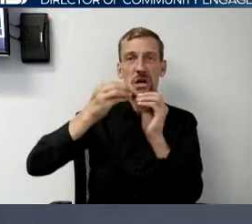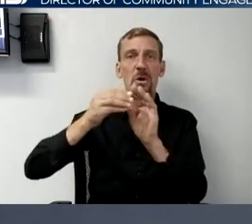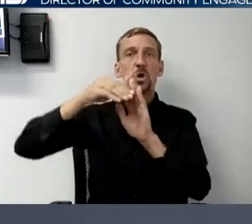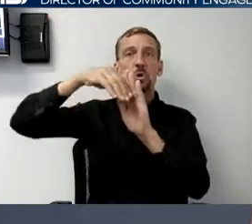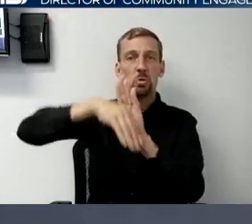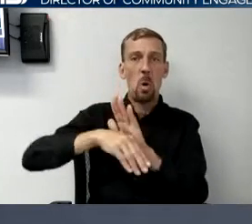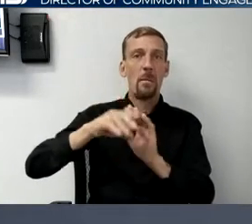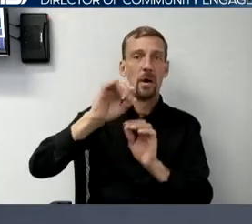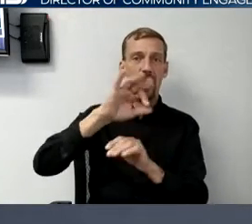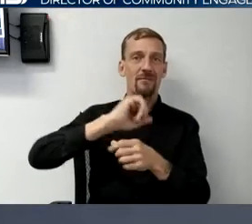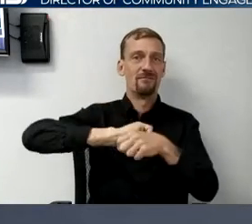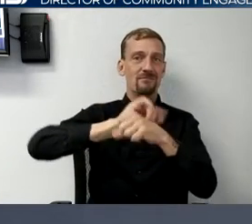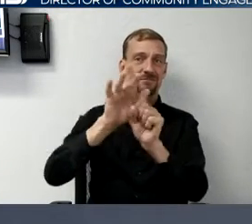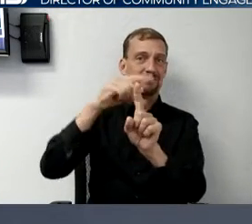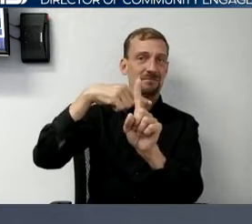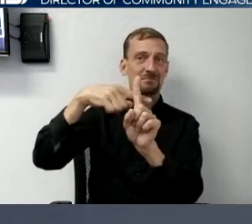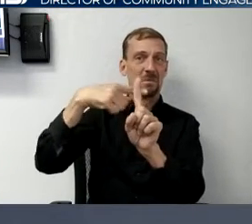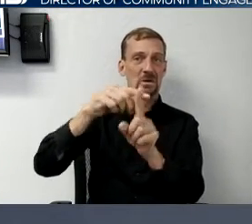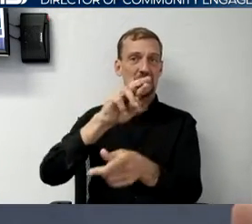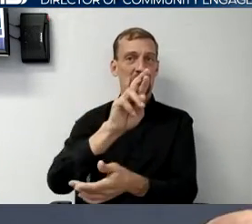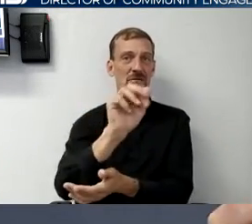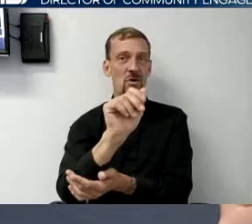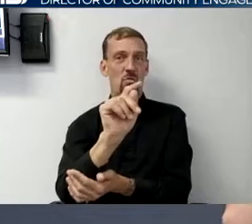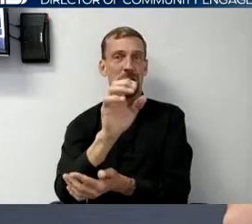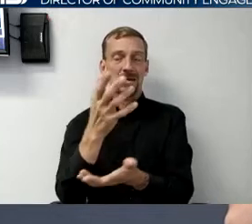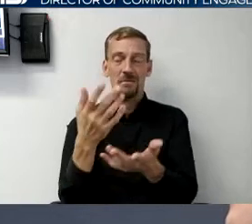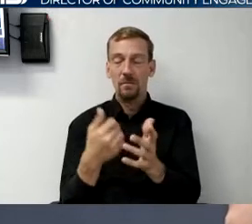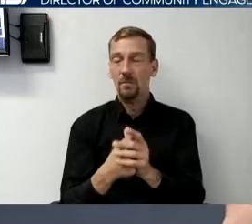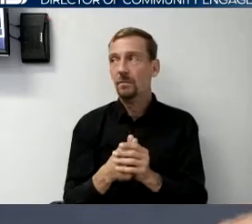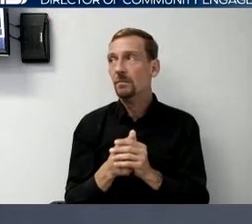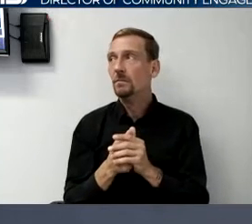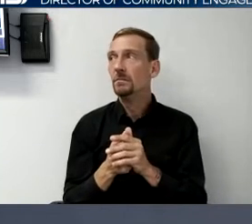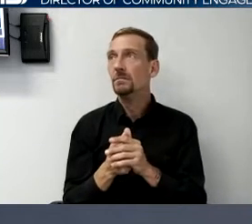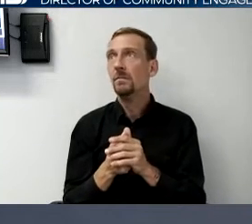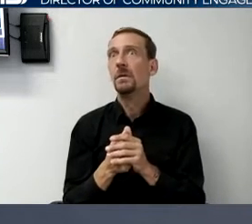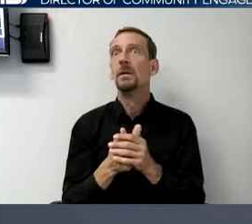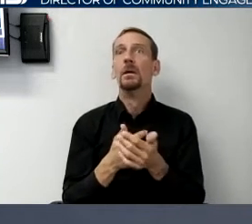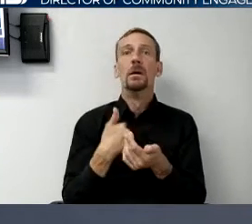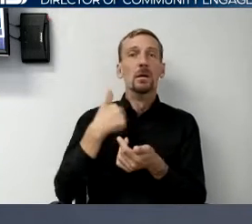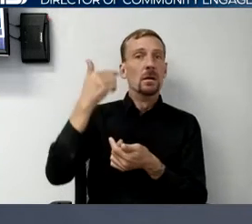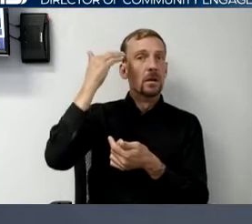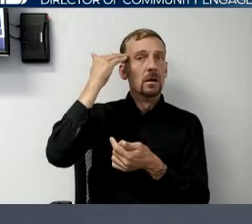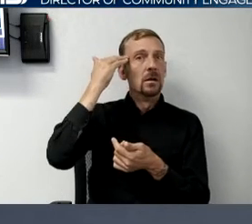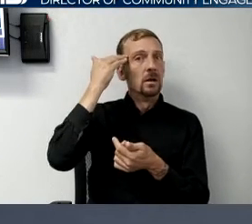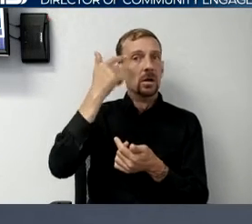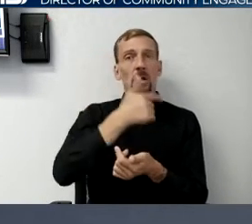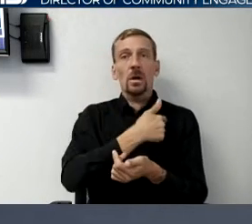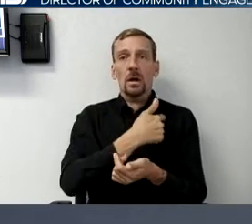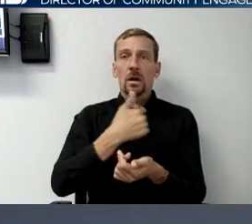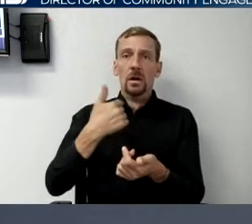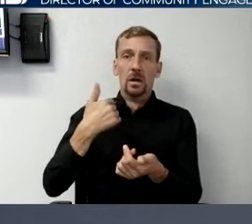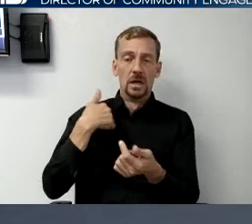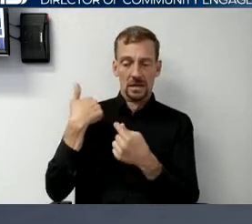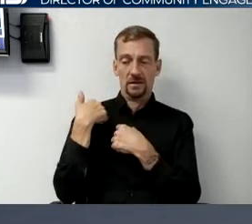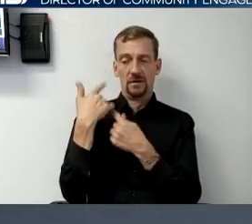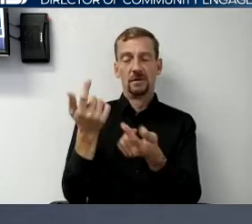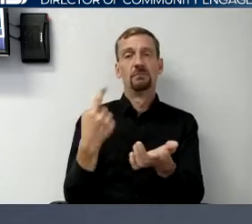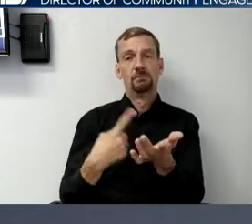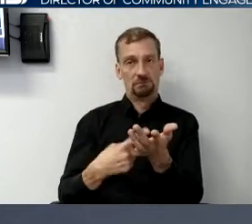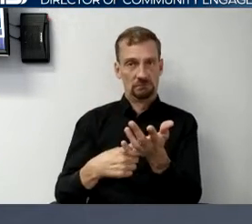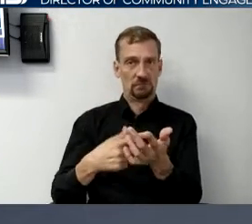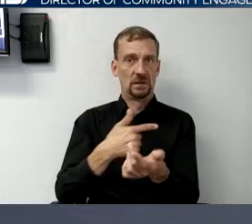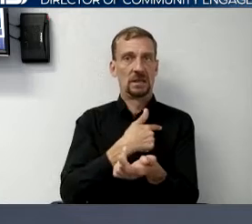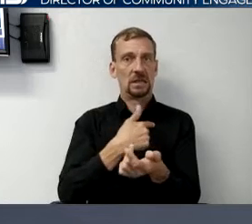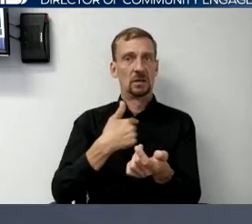identifying cases or that positivity rate. We are, as I've talked about, we have now secured